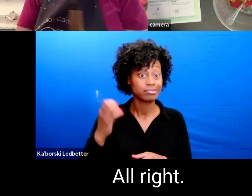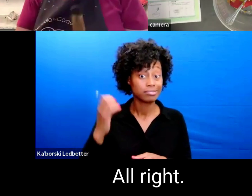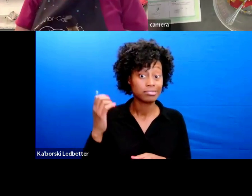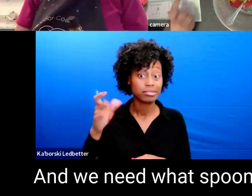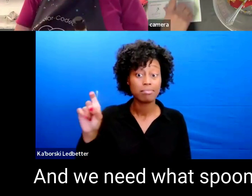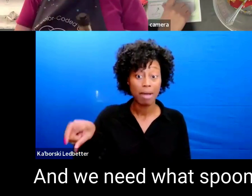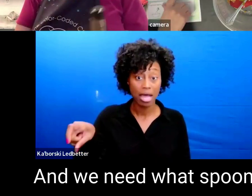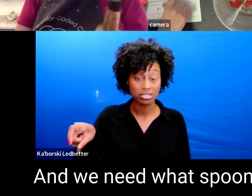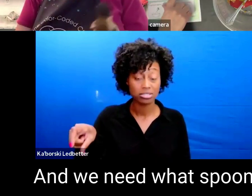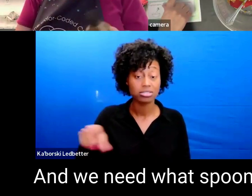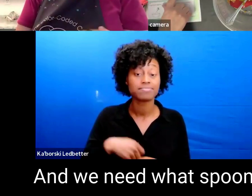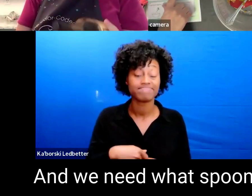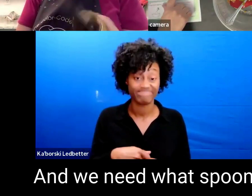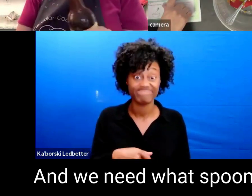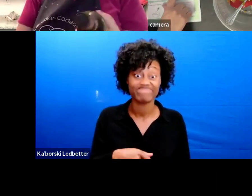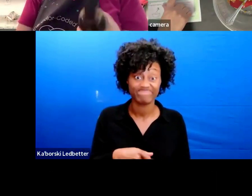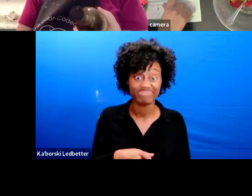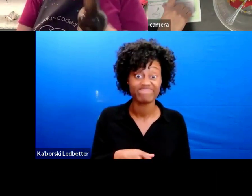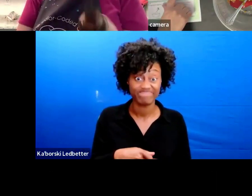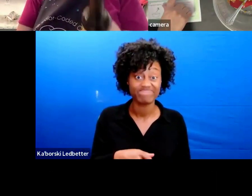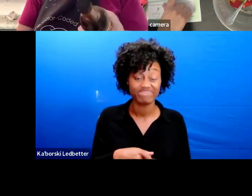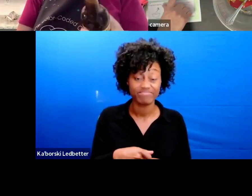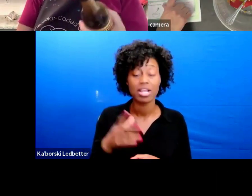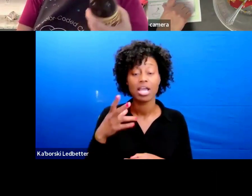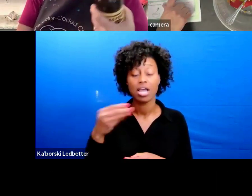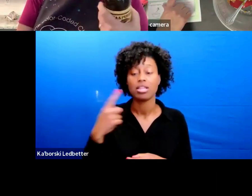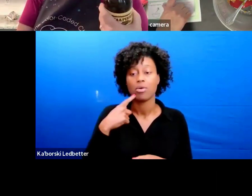All right, and we need wet spoon.